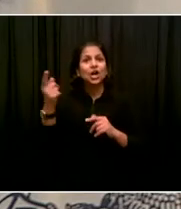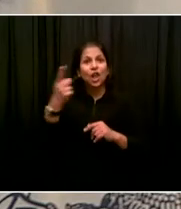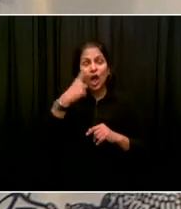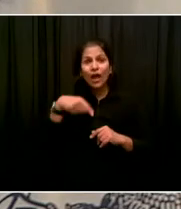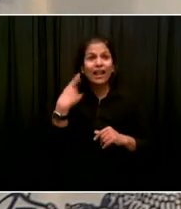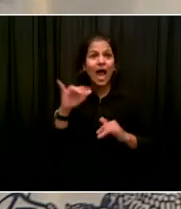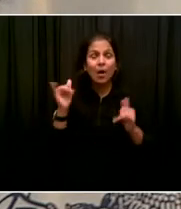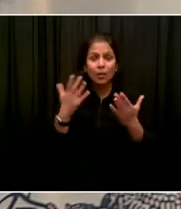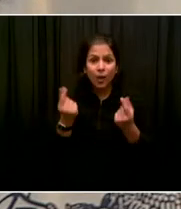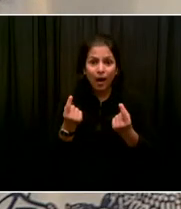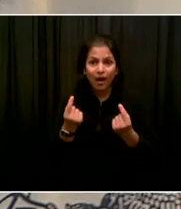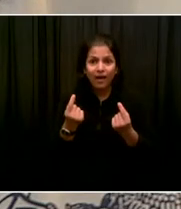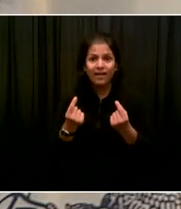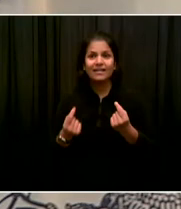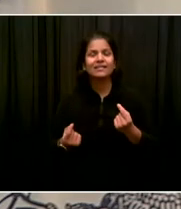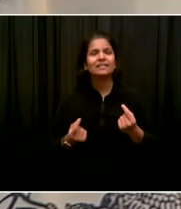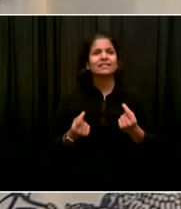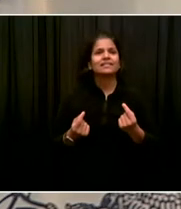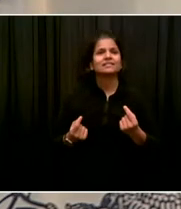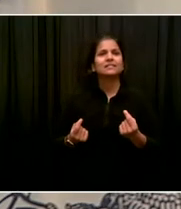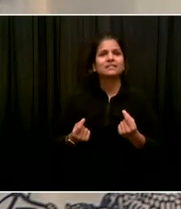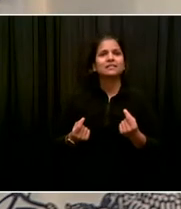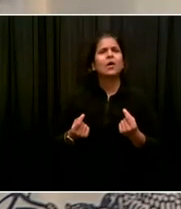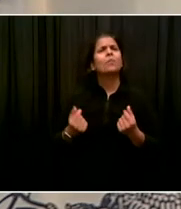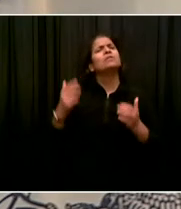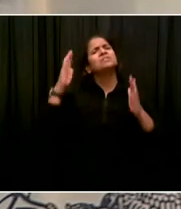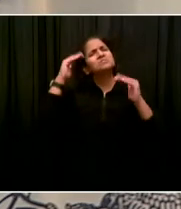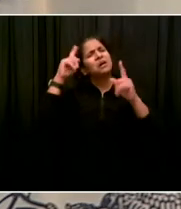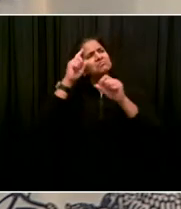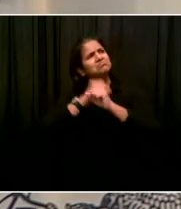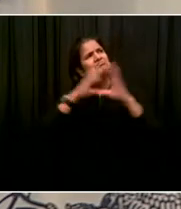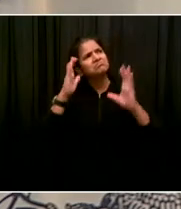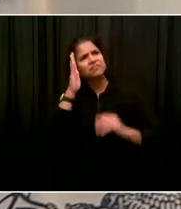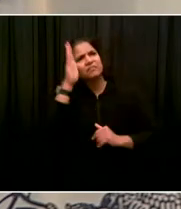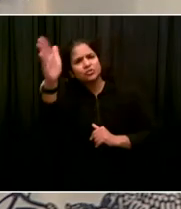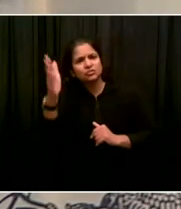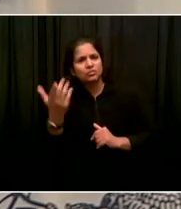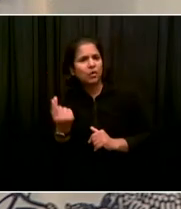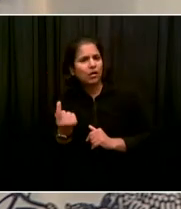how would it operate, or how would it affect people?